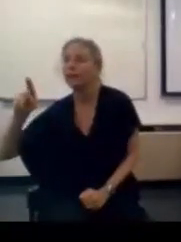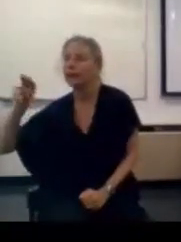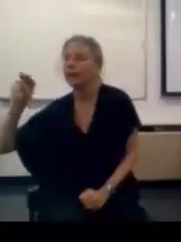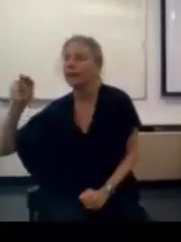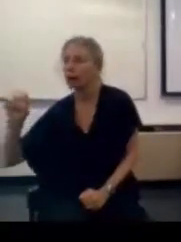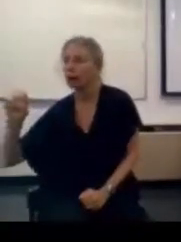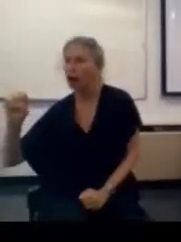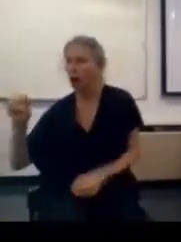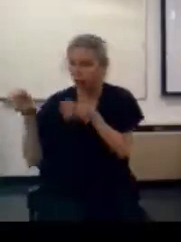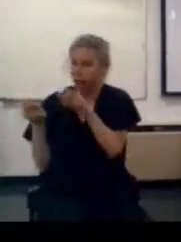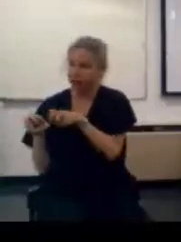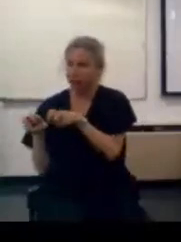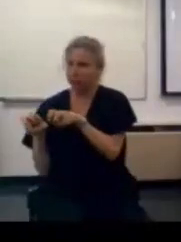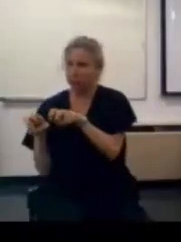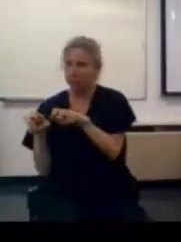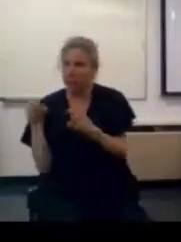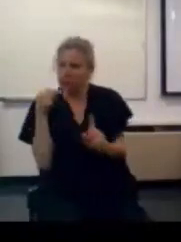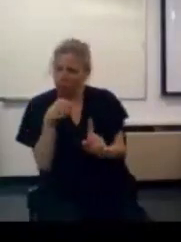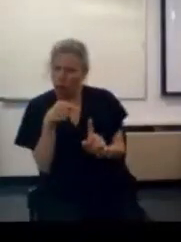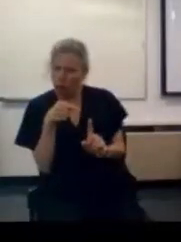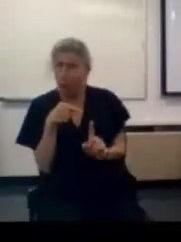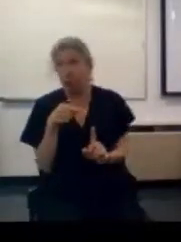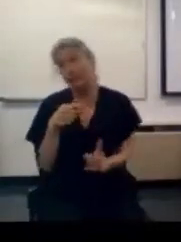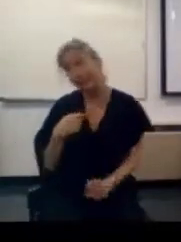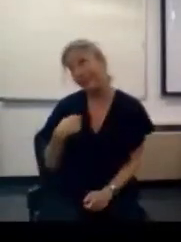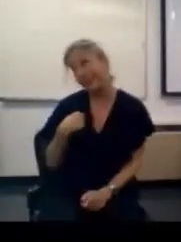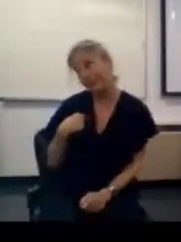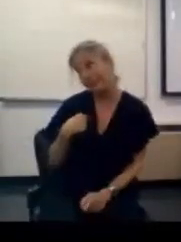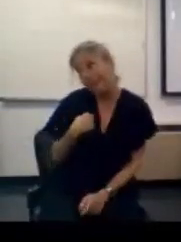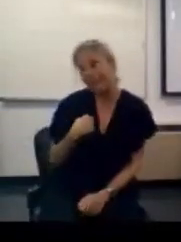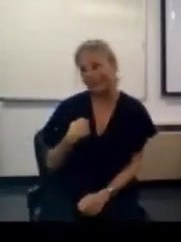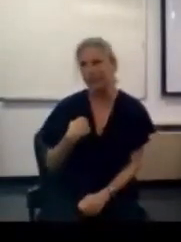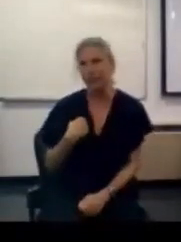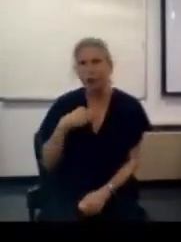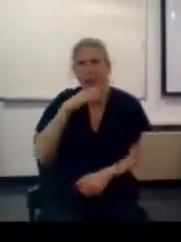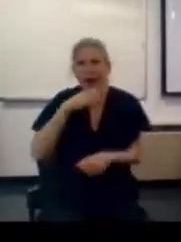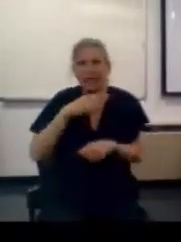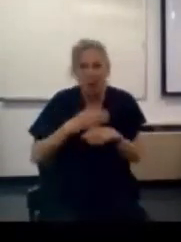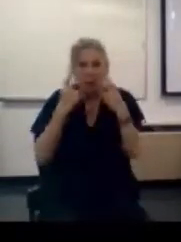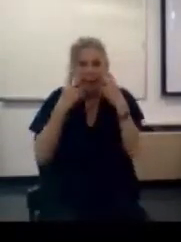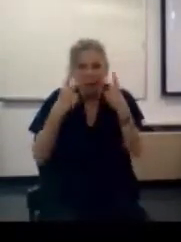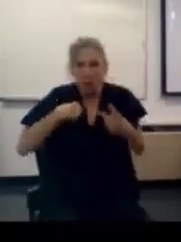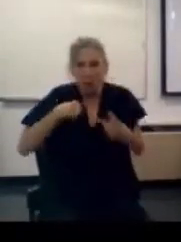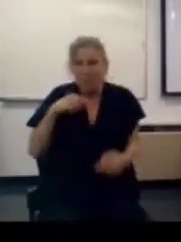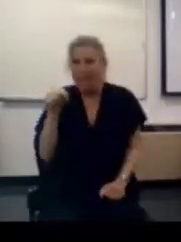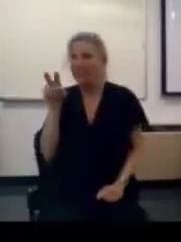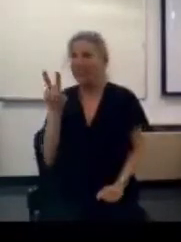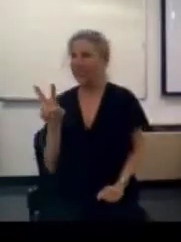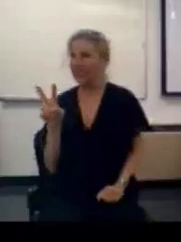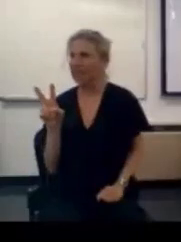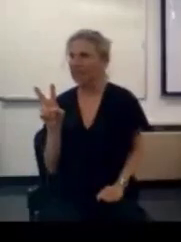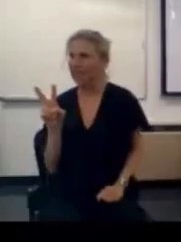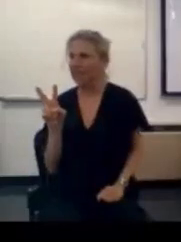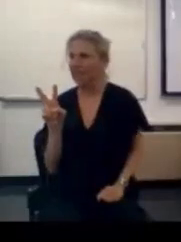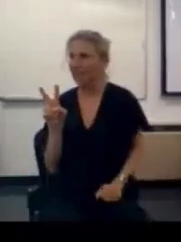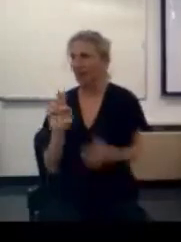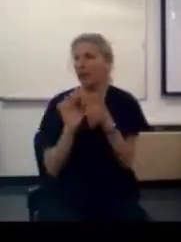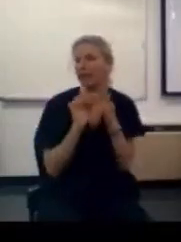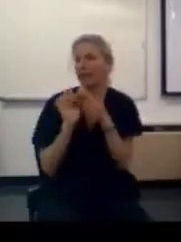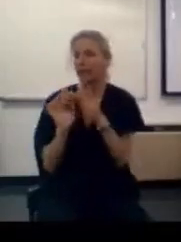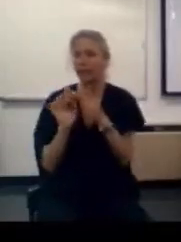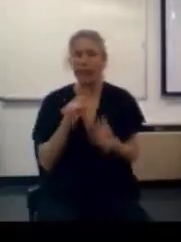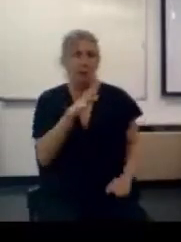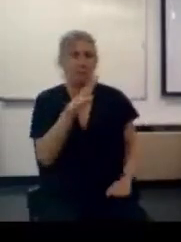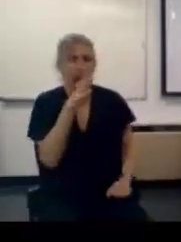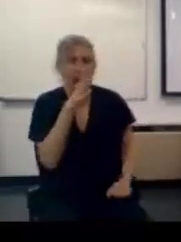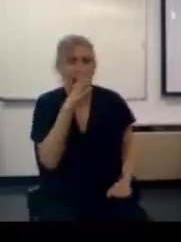Alyssa Milano that looks just like you, but obviously it's not you. And so my daughter's like, oh no, what if my